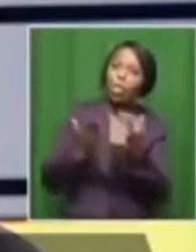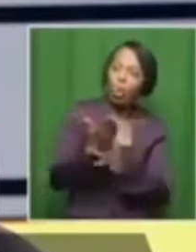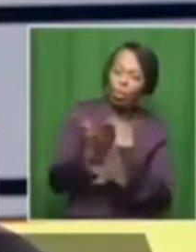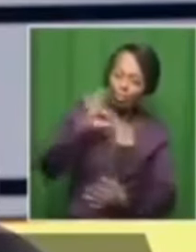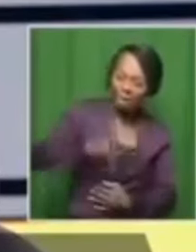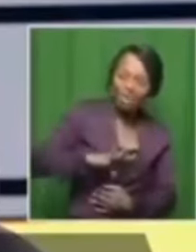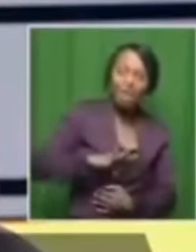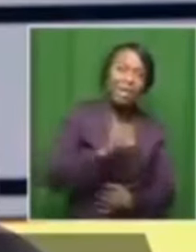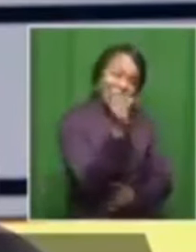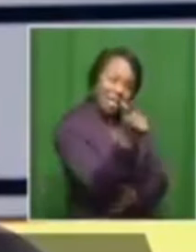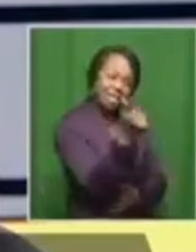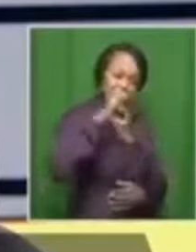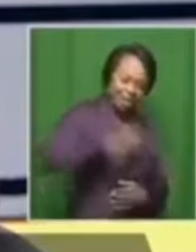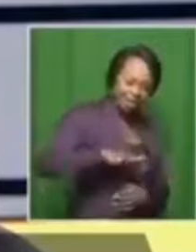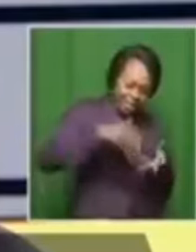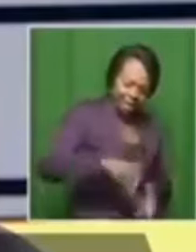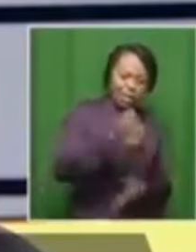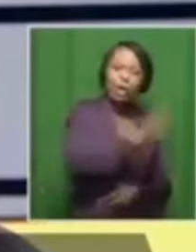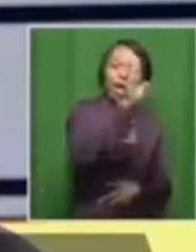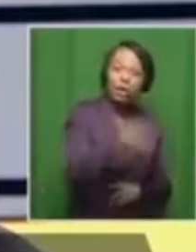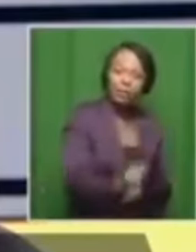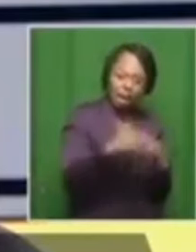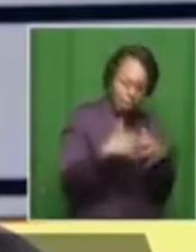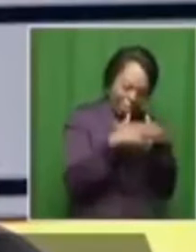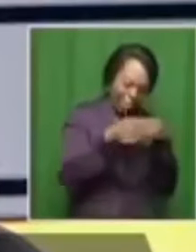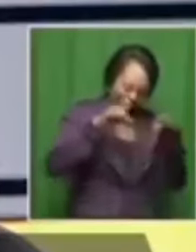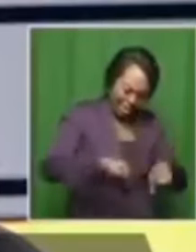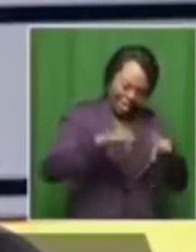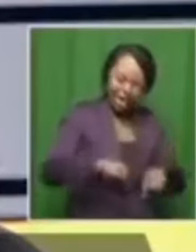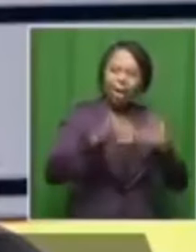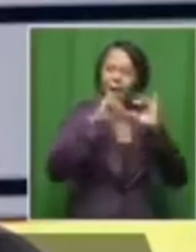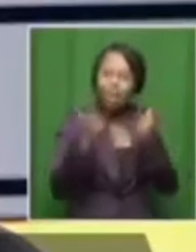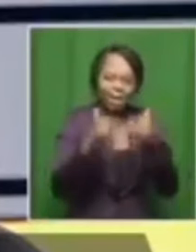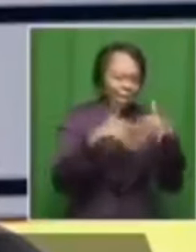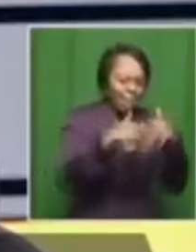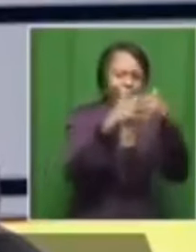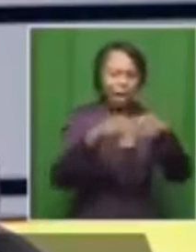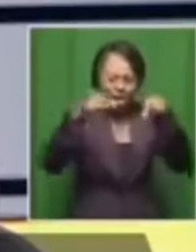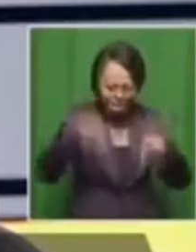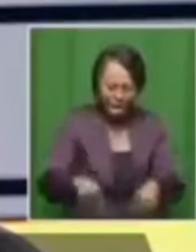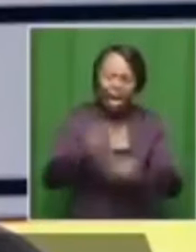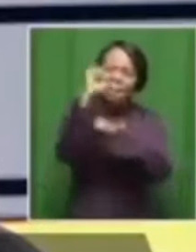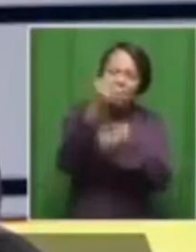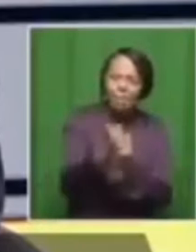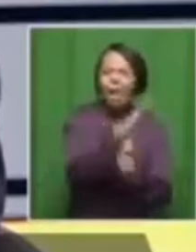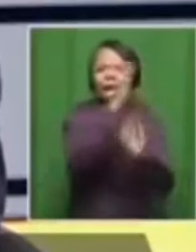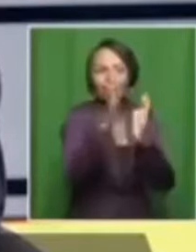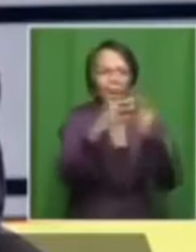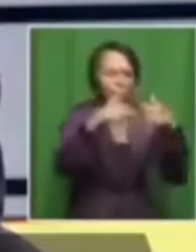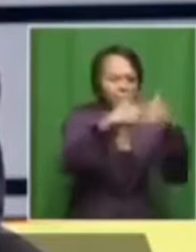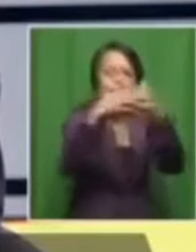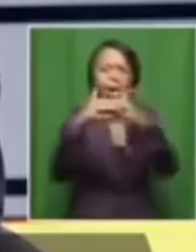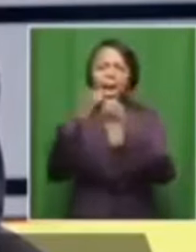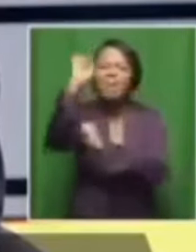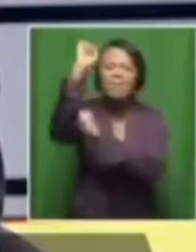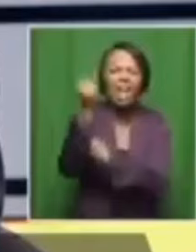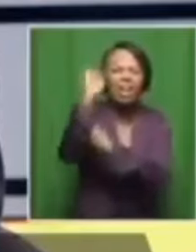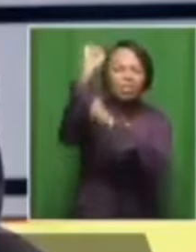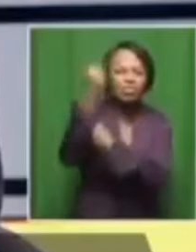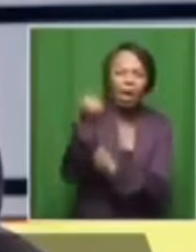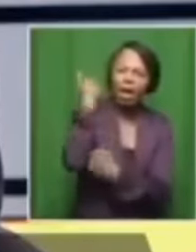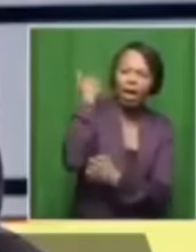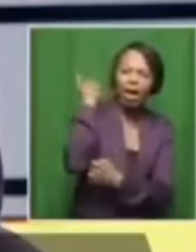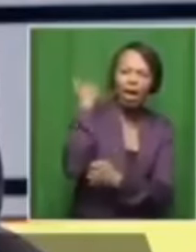need to beneficiate here in South Africa. We need to industrialize here in South Africa. We need to reopen all the factories that were created